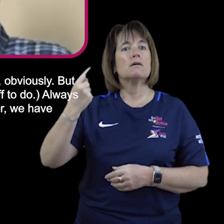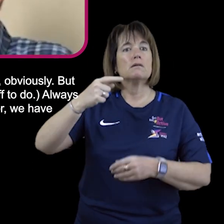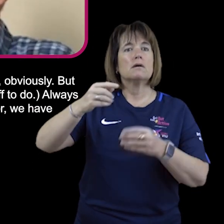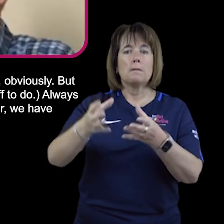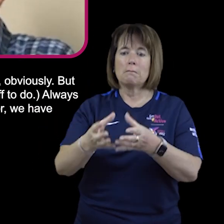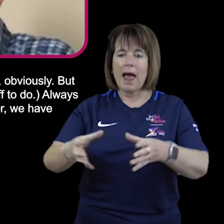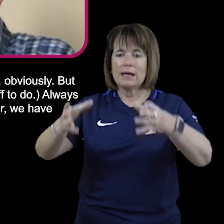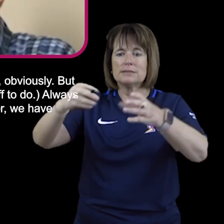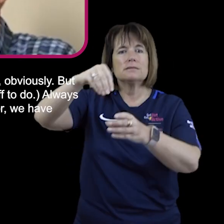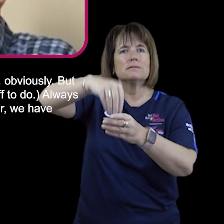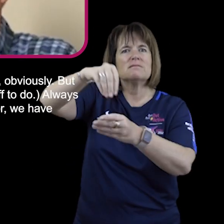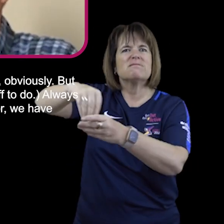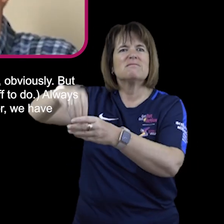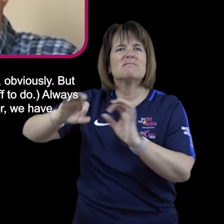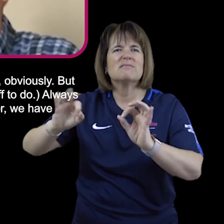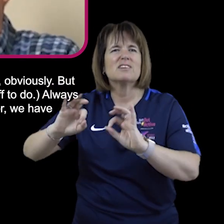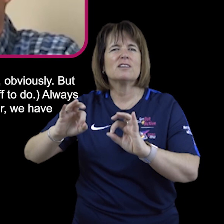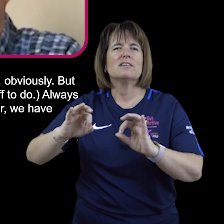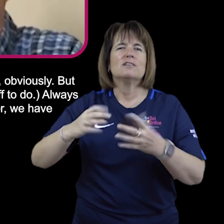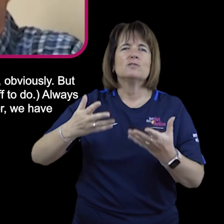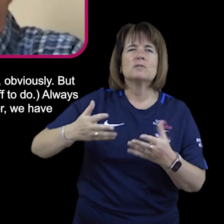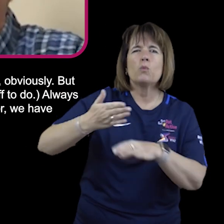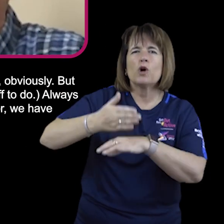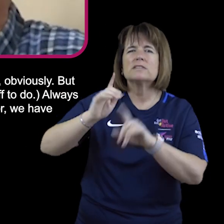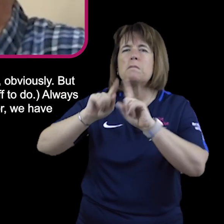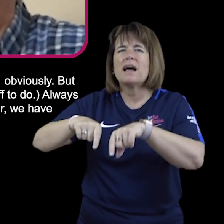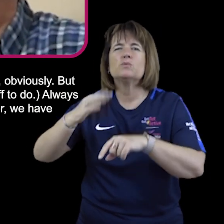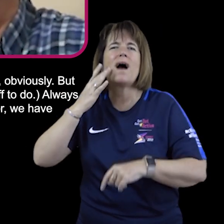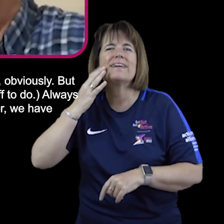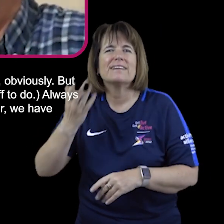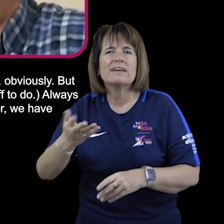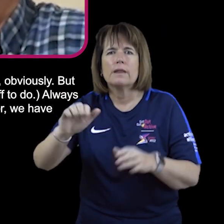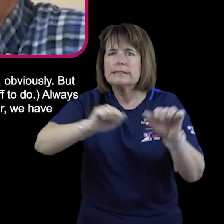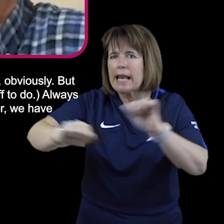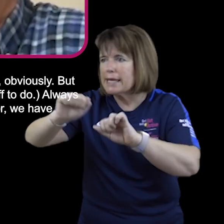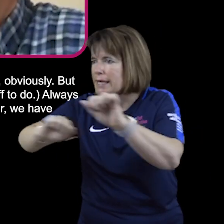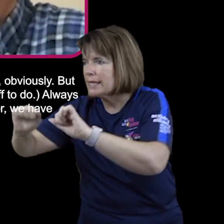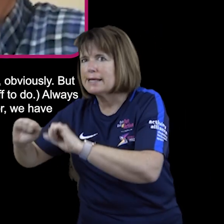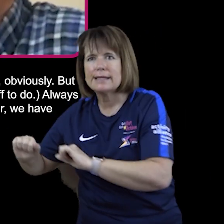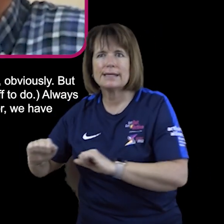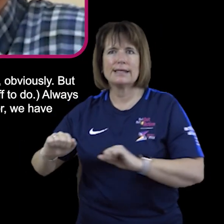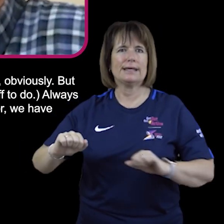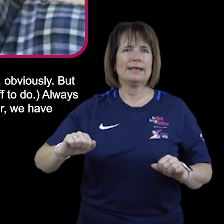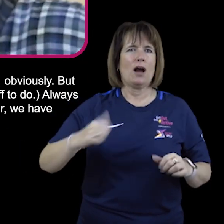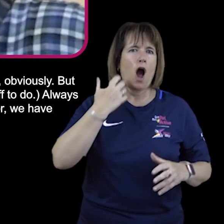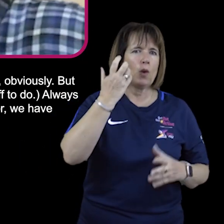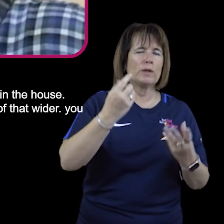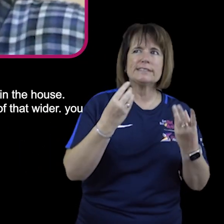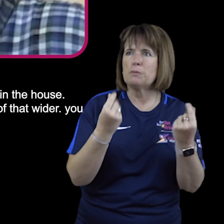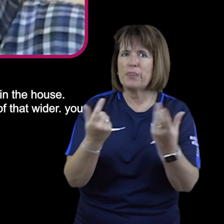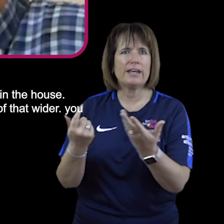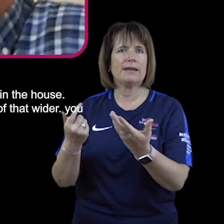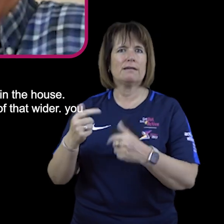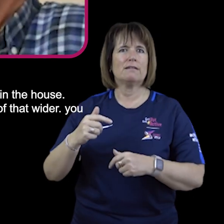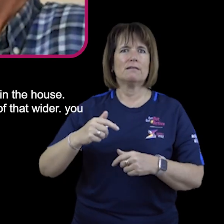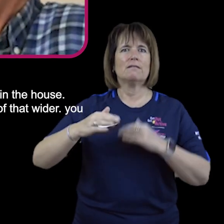the Arundel house, next door we have access to their kitchen to get milk out of the fridge and things like this.